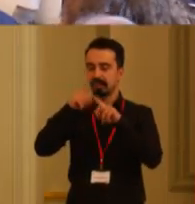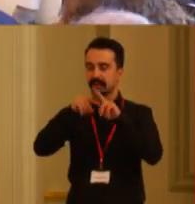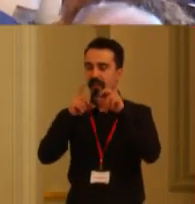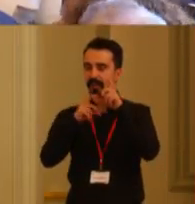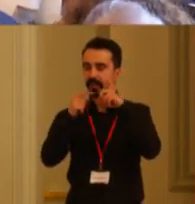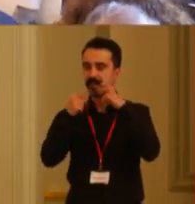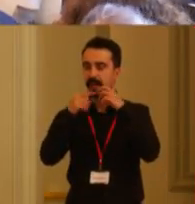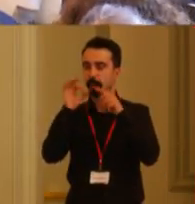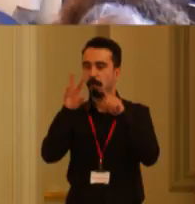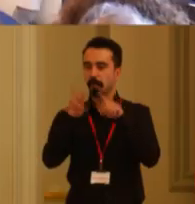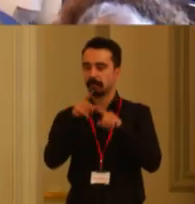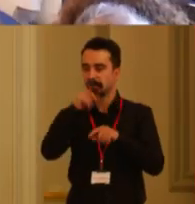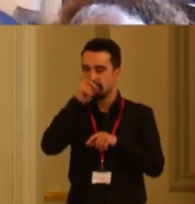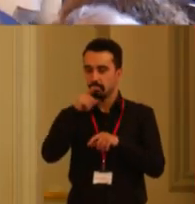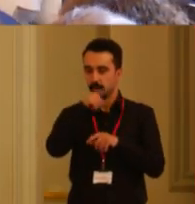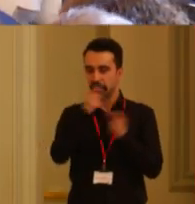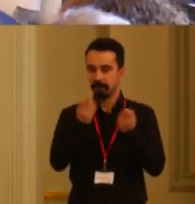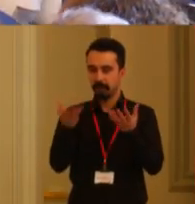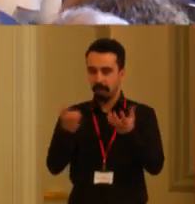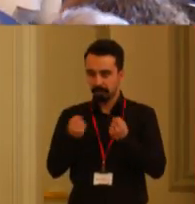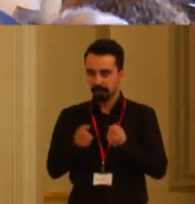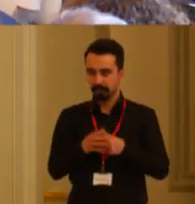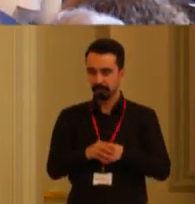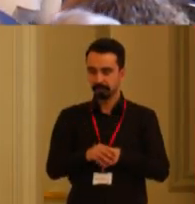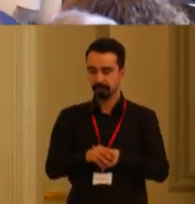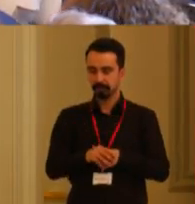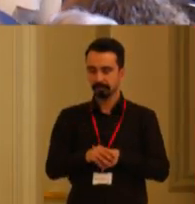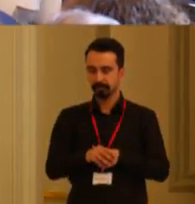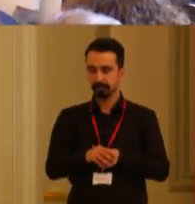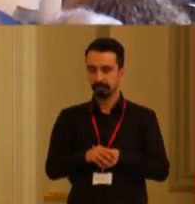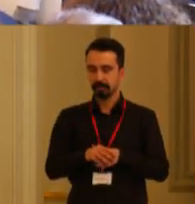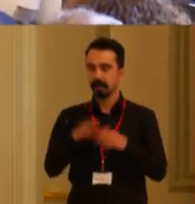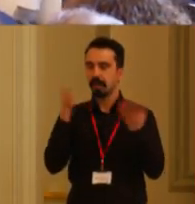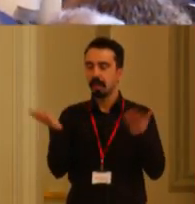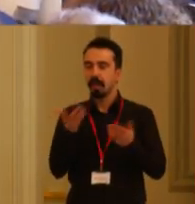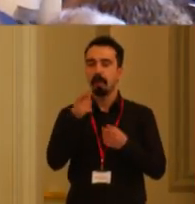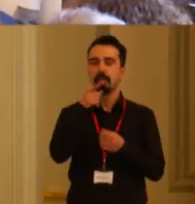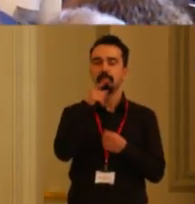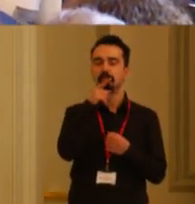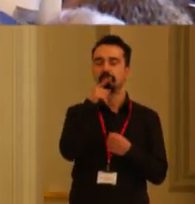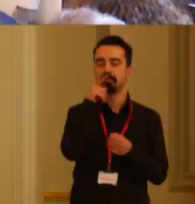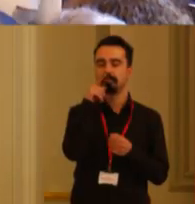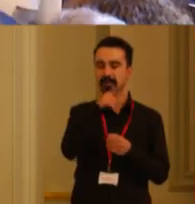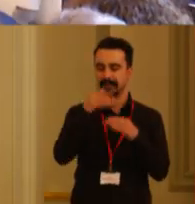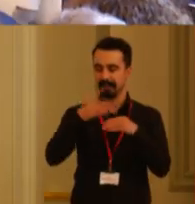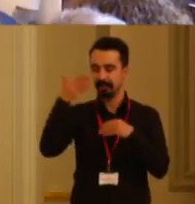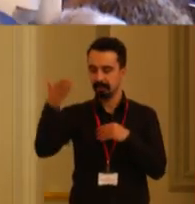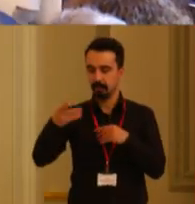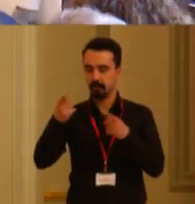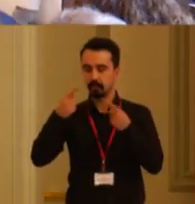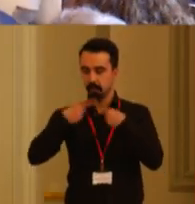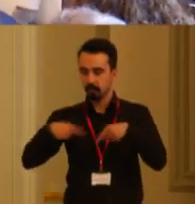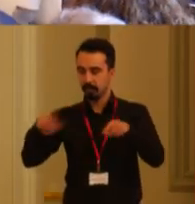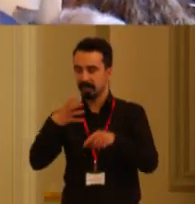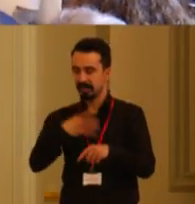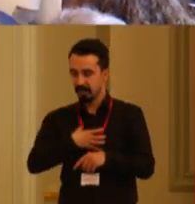maybe employing third-party vendors or on-demand employment. So it's more